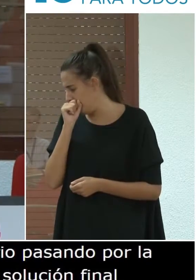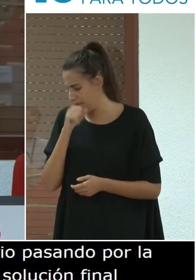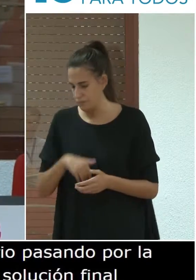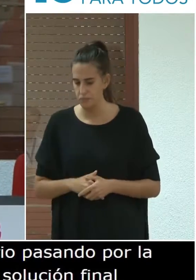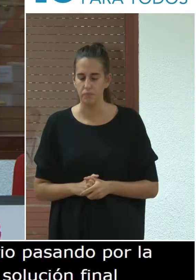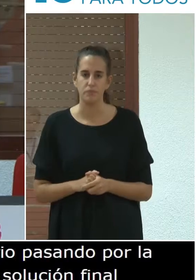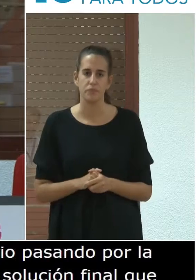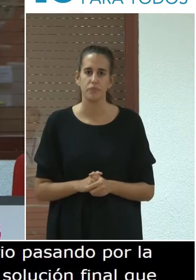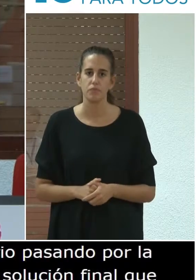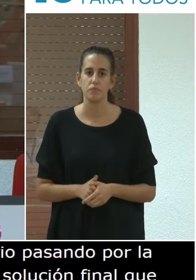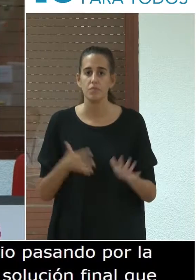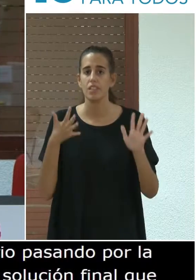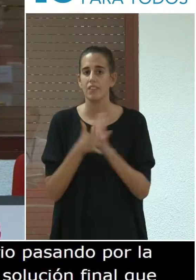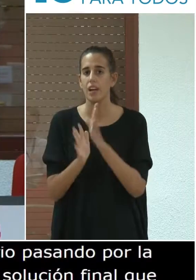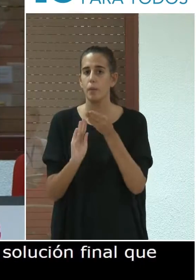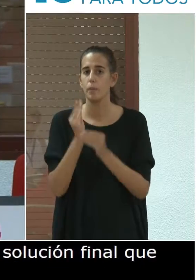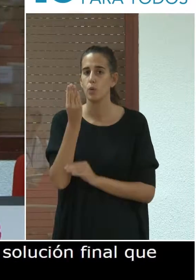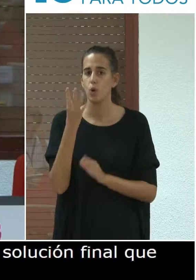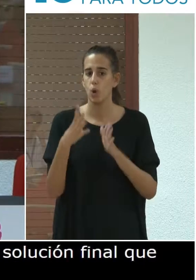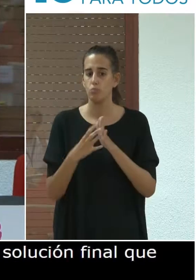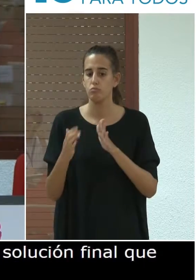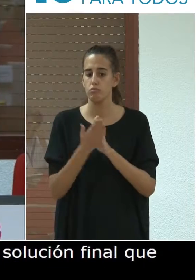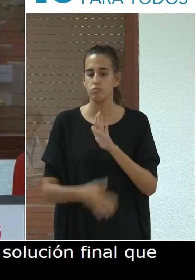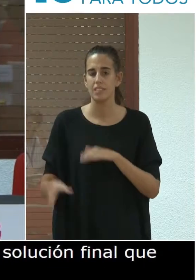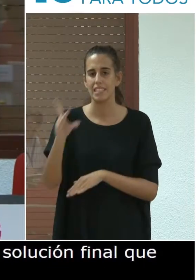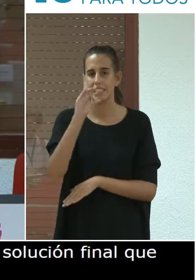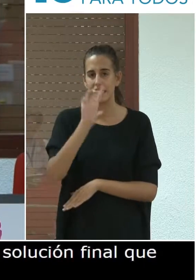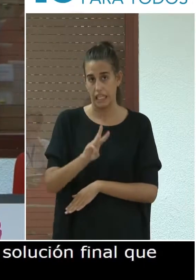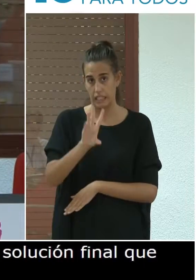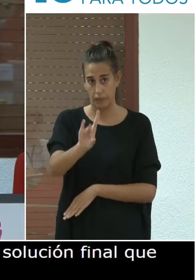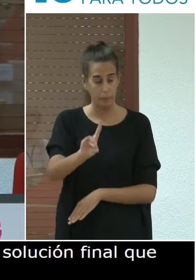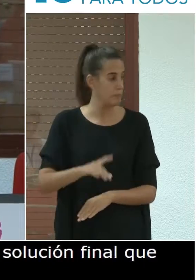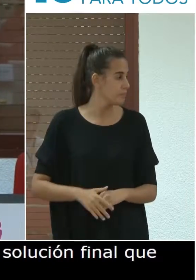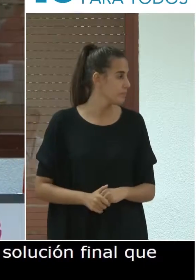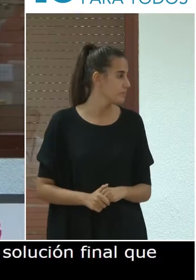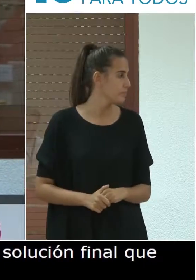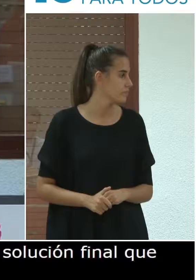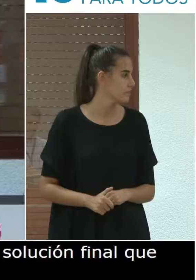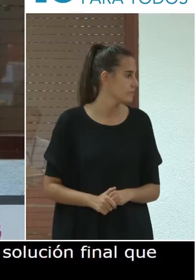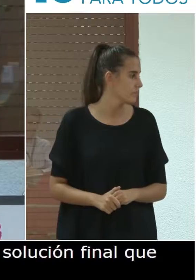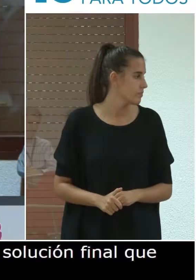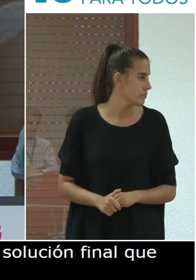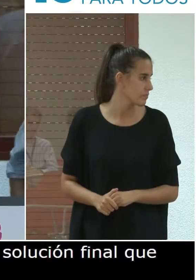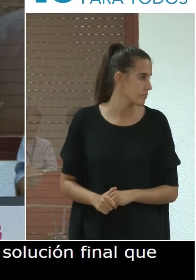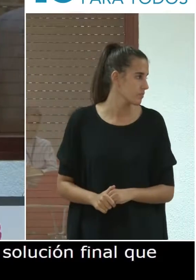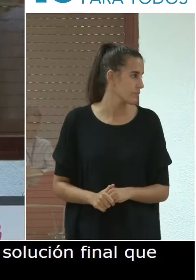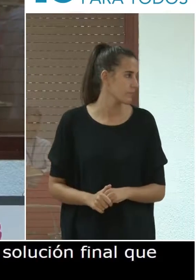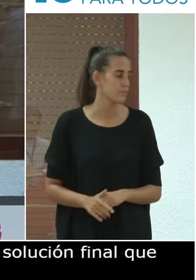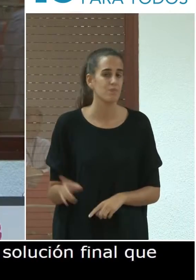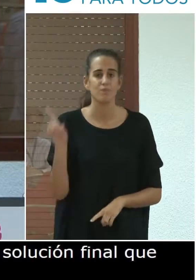which would end with the printed product in 3D. But the problem